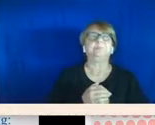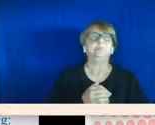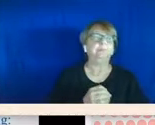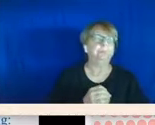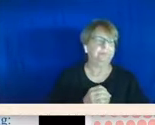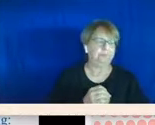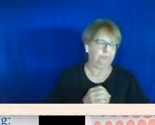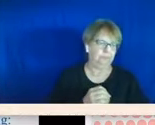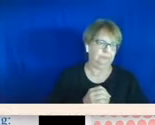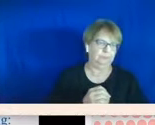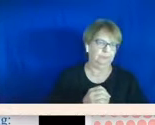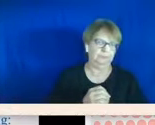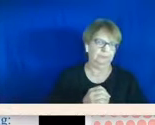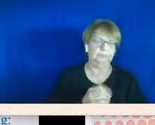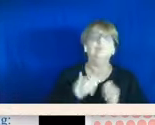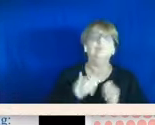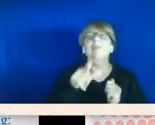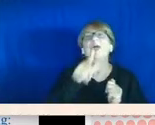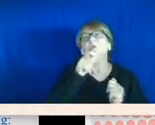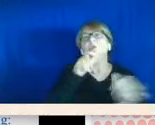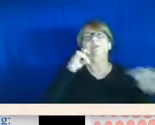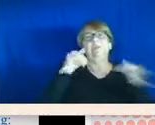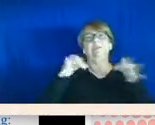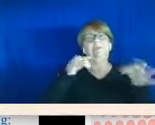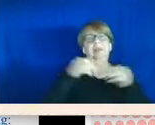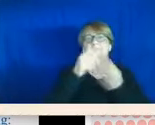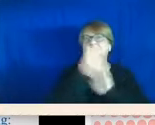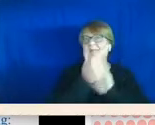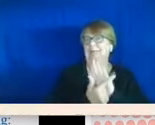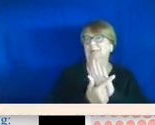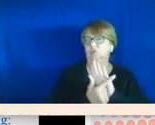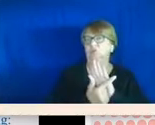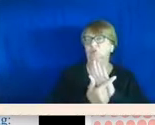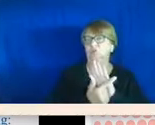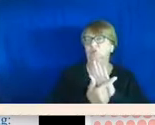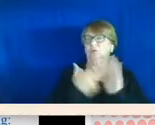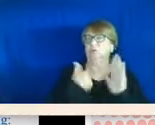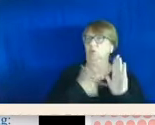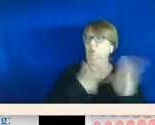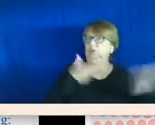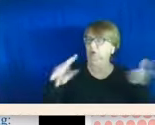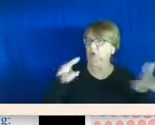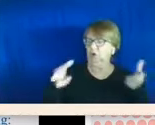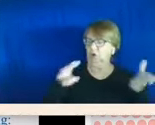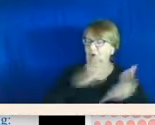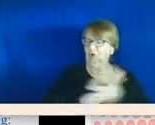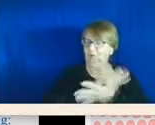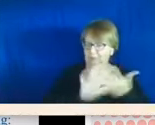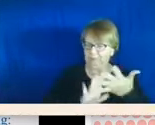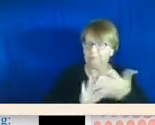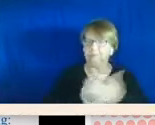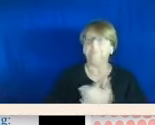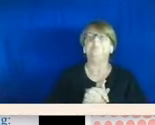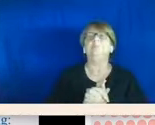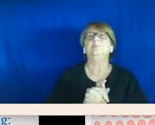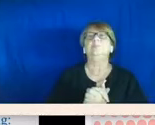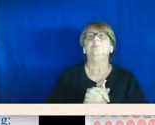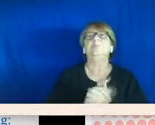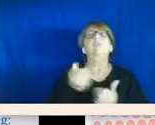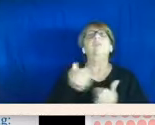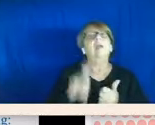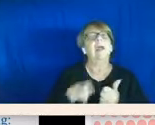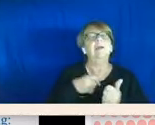who is defined in statute that we serve. Again, they have to have no insurance